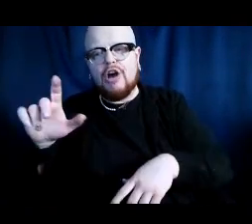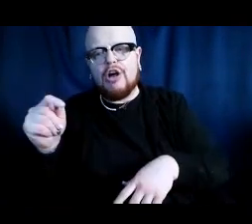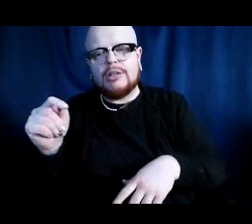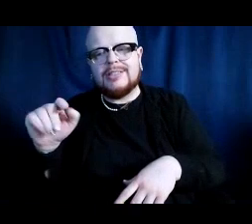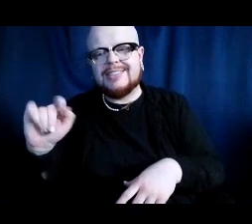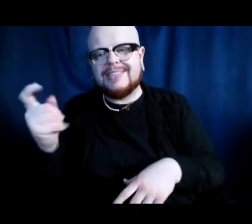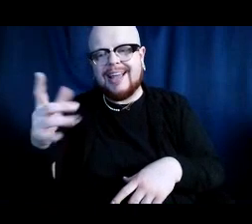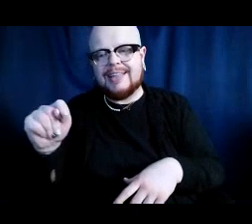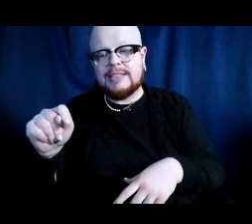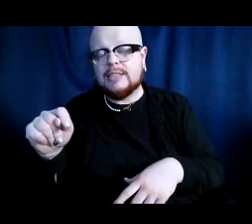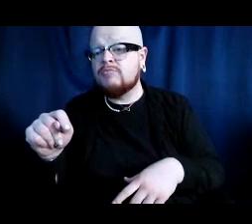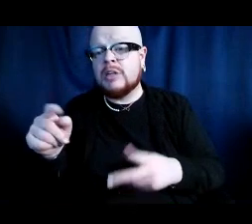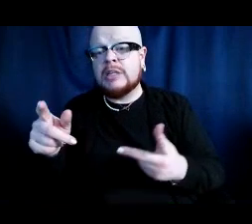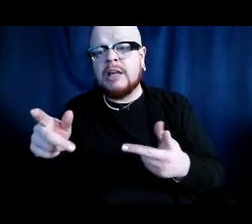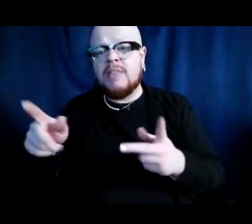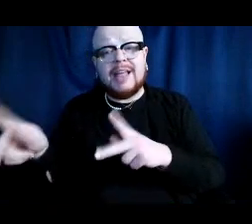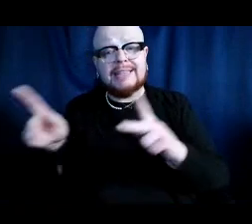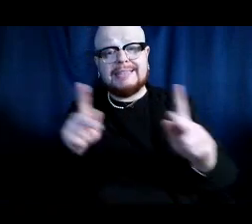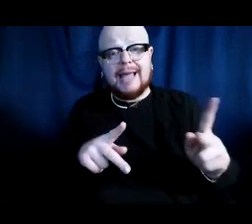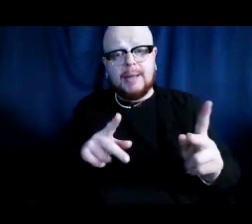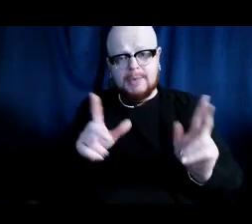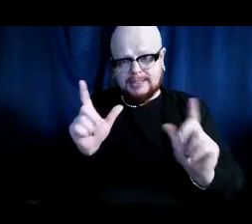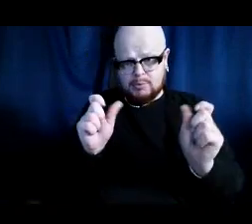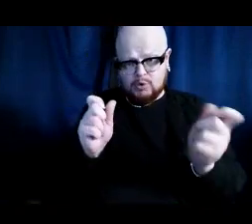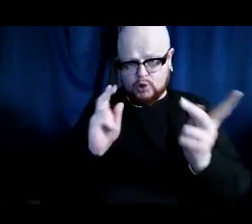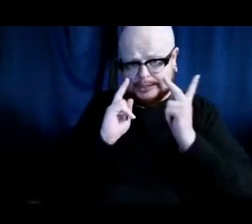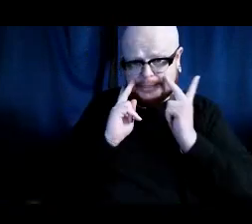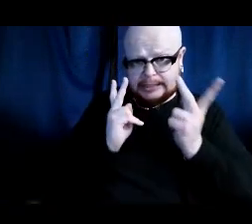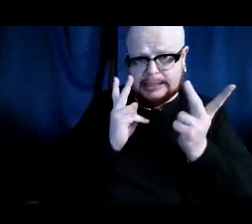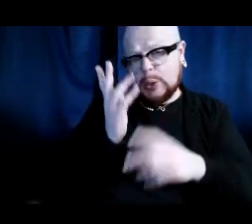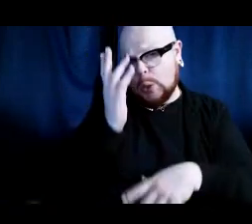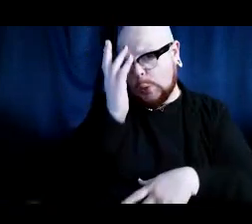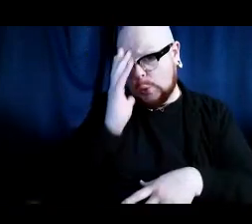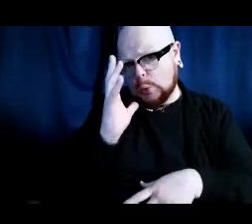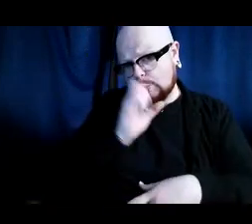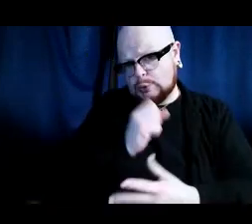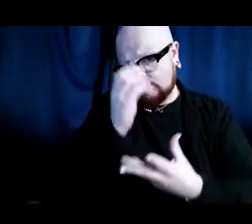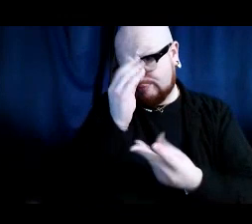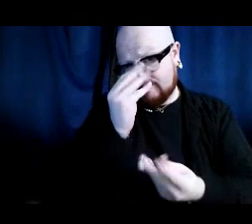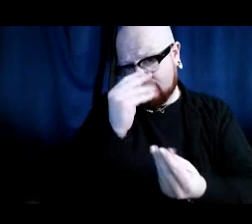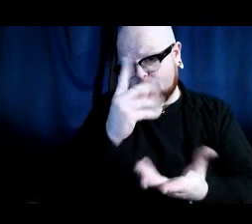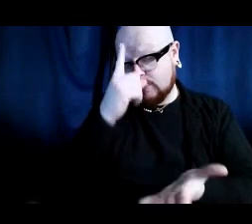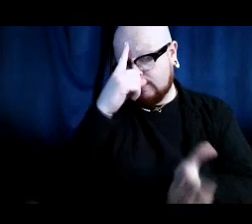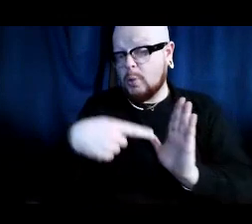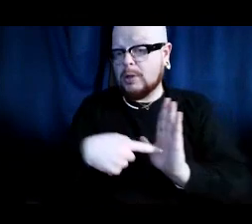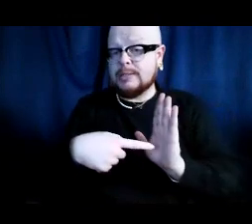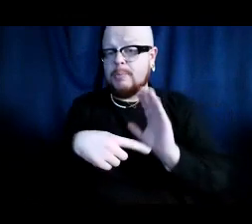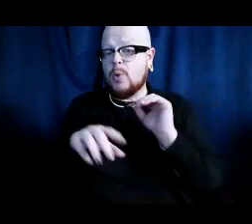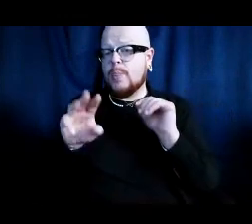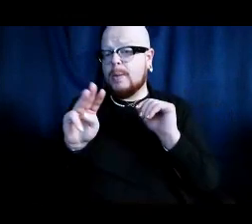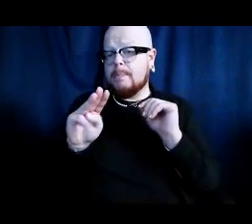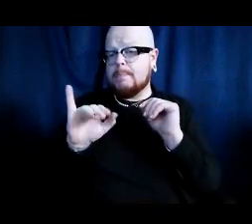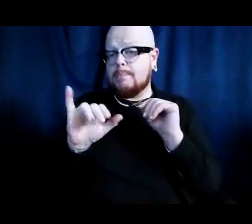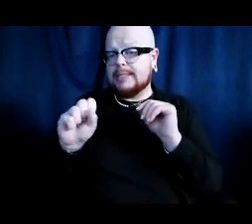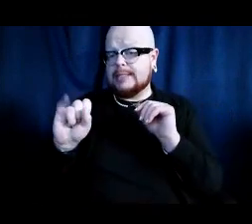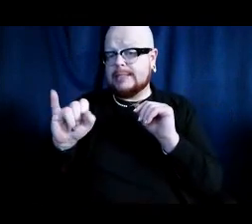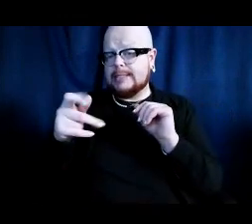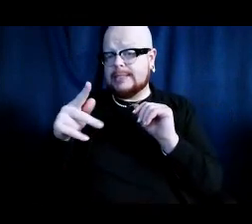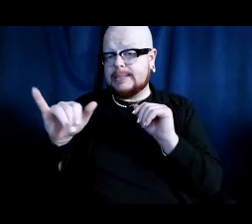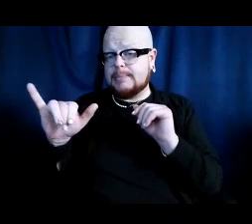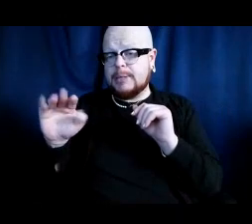image does. For example, the alt text for the picture of the Mississippi Mud cupcake may be